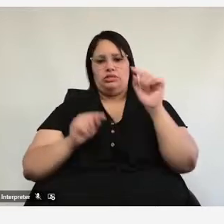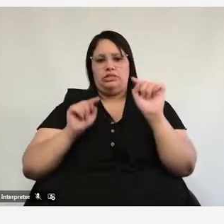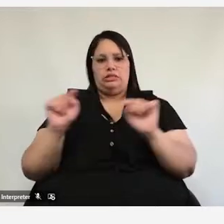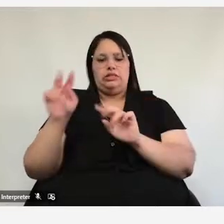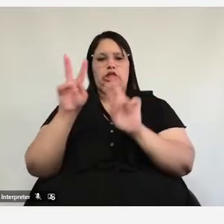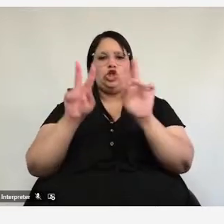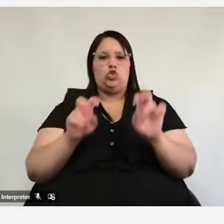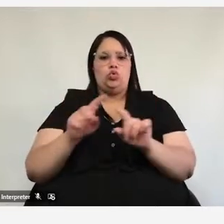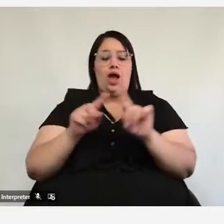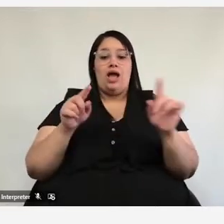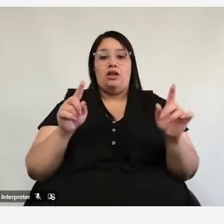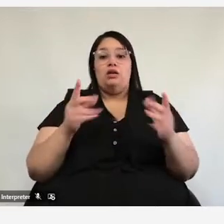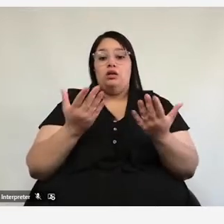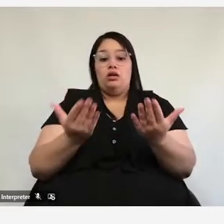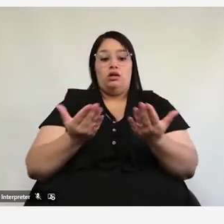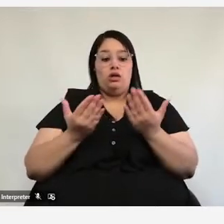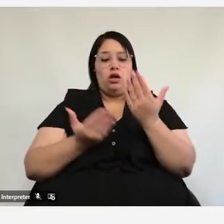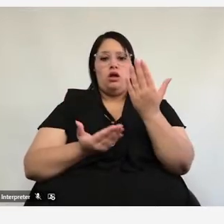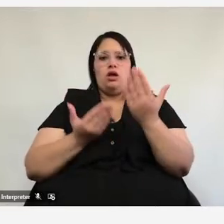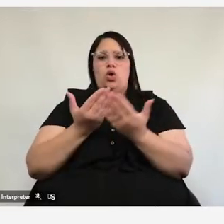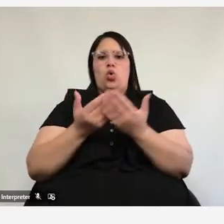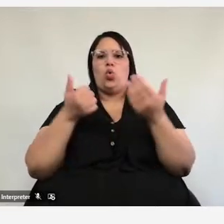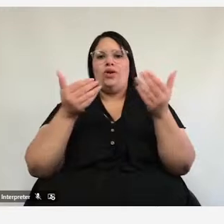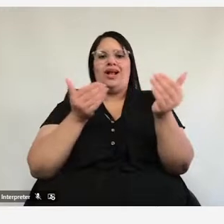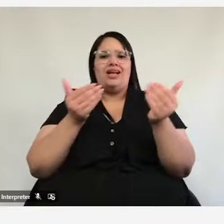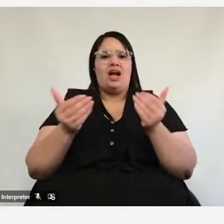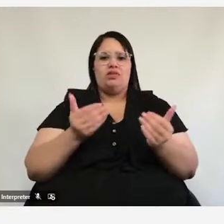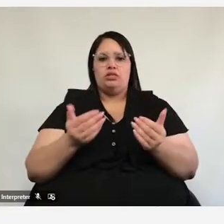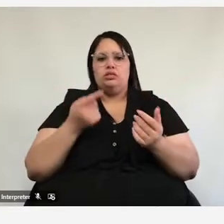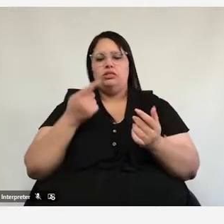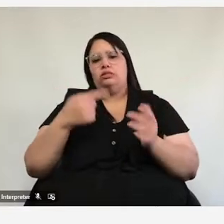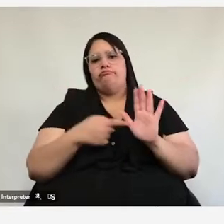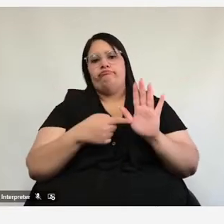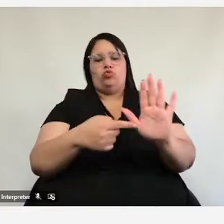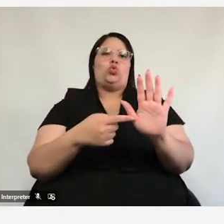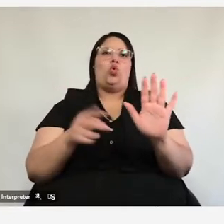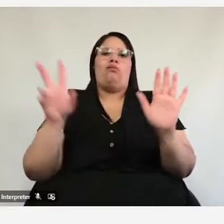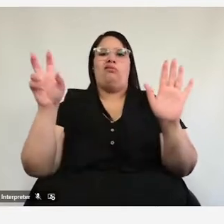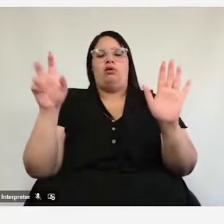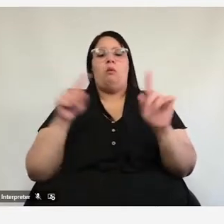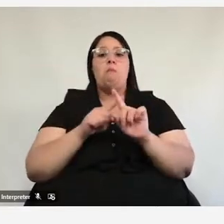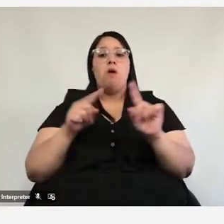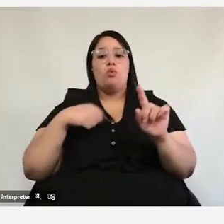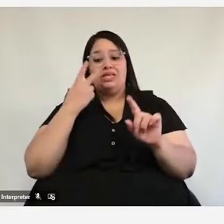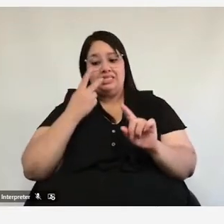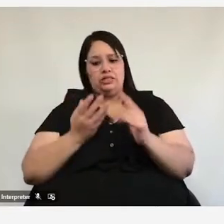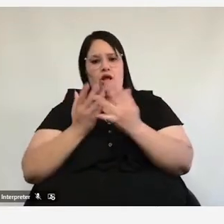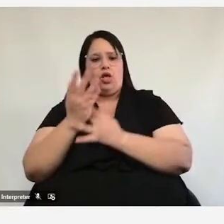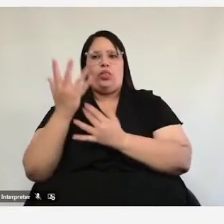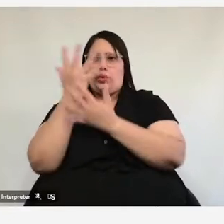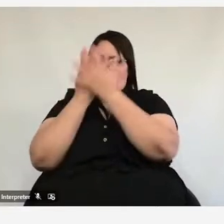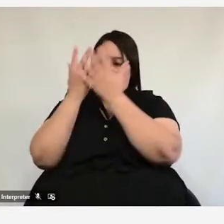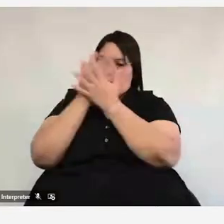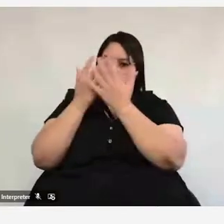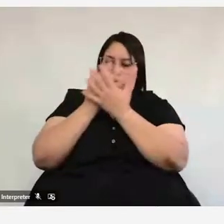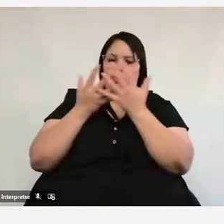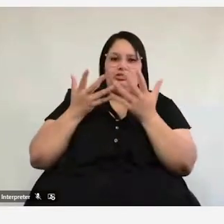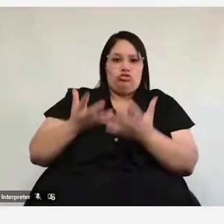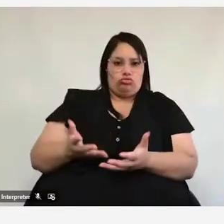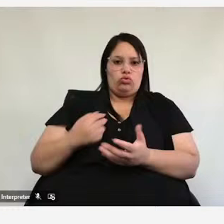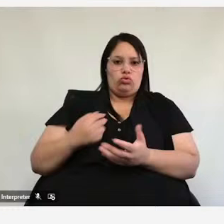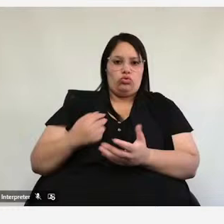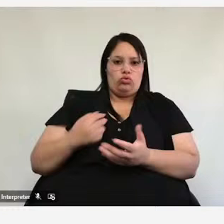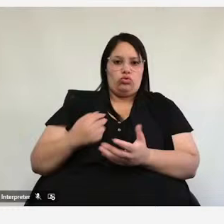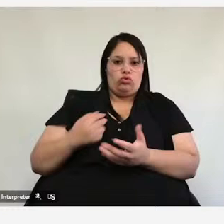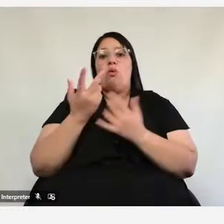and seeks to present a good governance as a mantra. However, we see through the smokescreen and the posturing. One of the